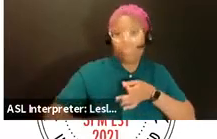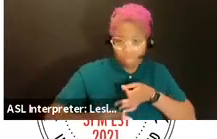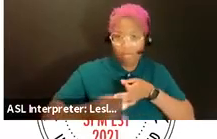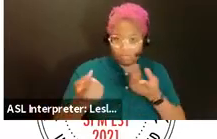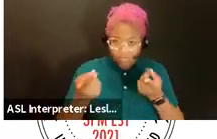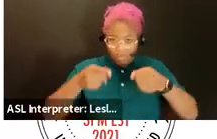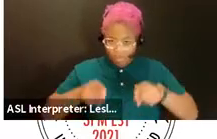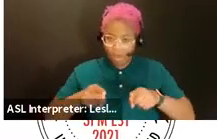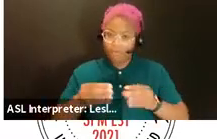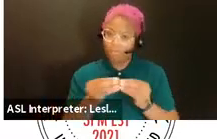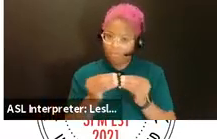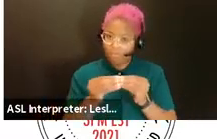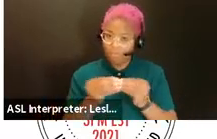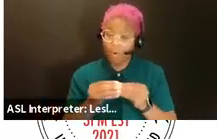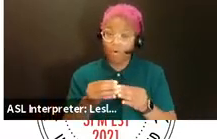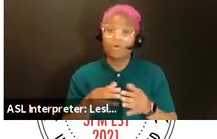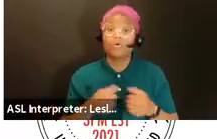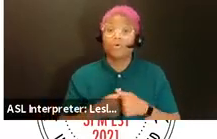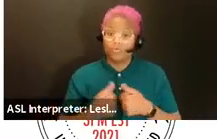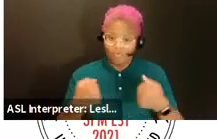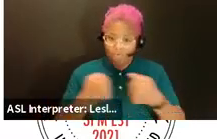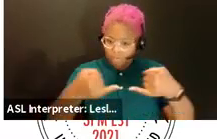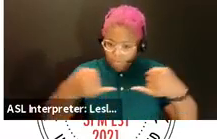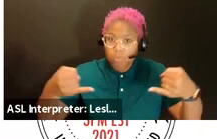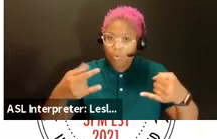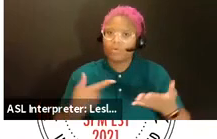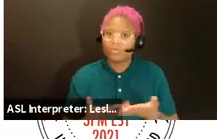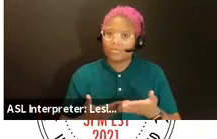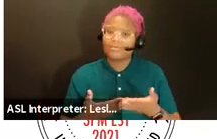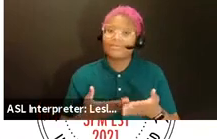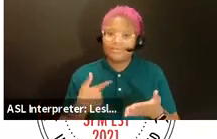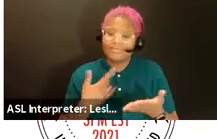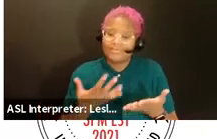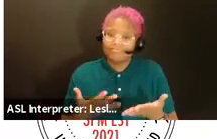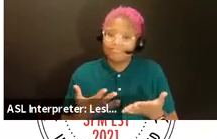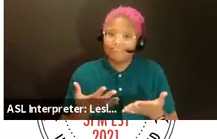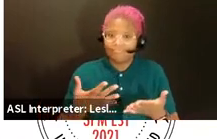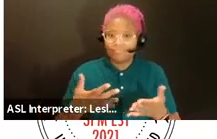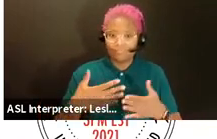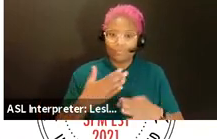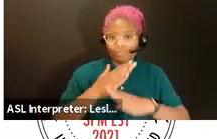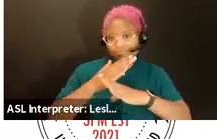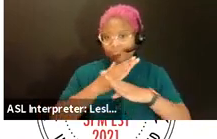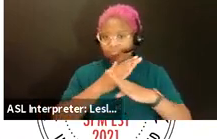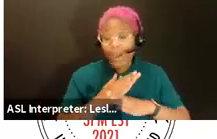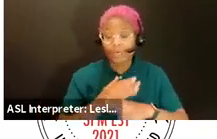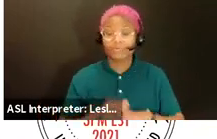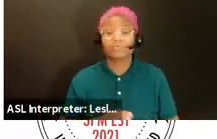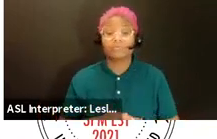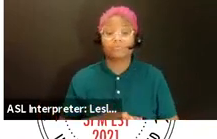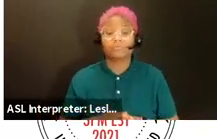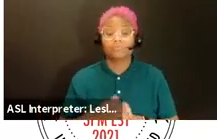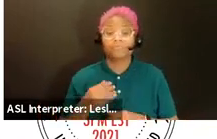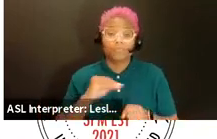open back up again with the Schengen nations. The second big unknown is, will the COVID national interest exception